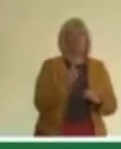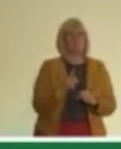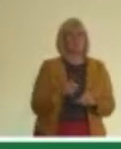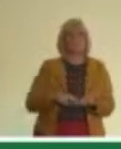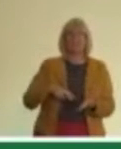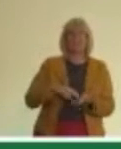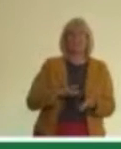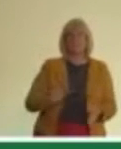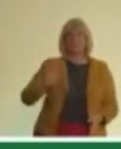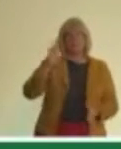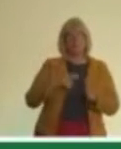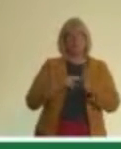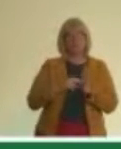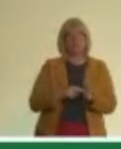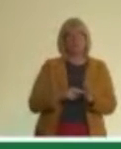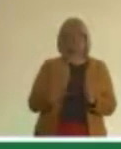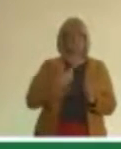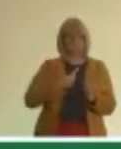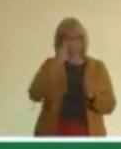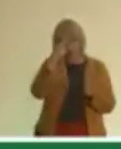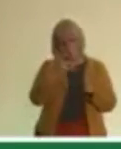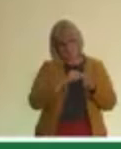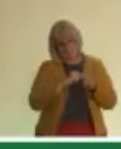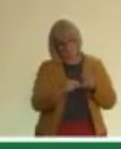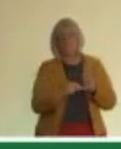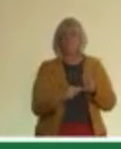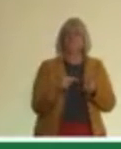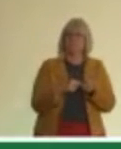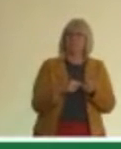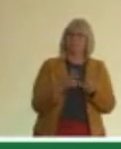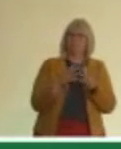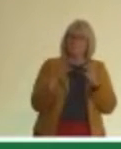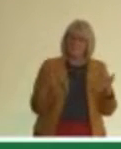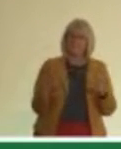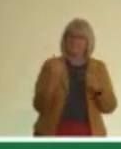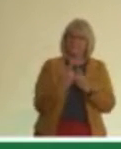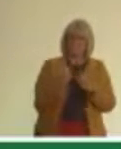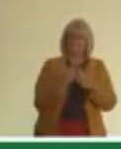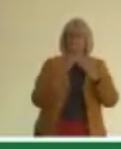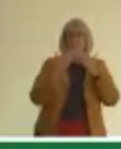single candidate, including the much bigger teams who supported those candidates, thank you.